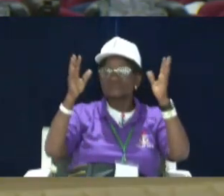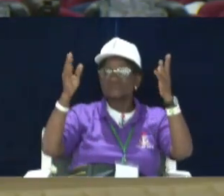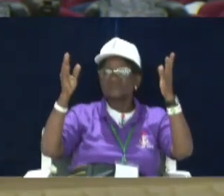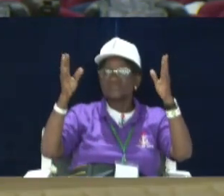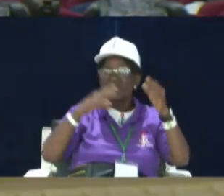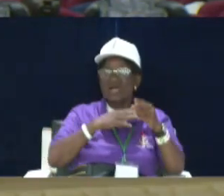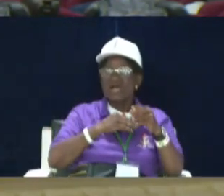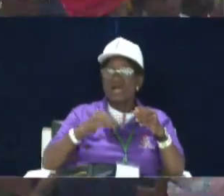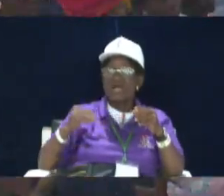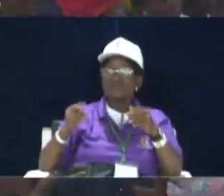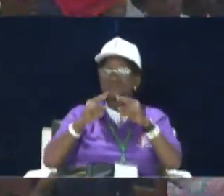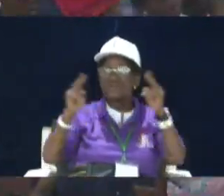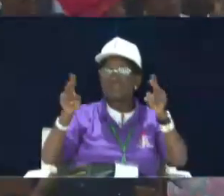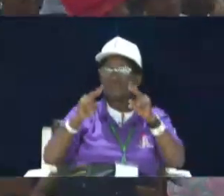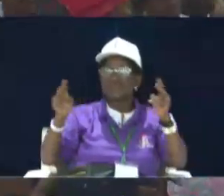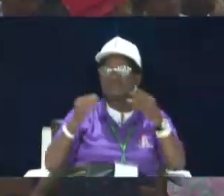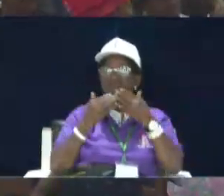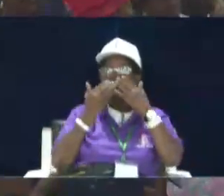I'm very, very grateful.